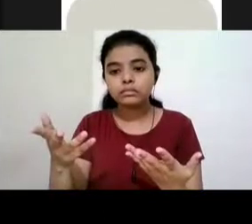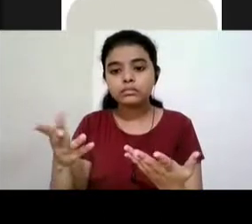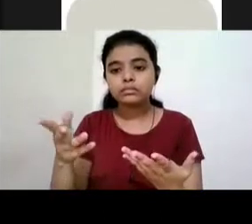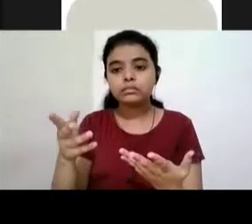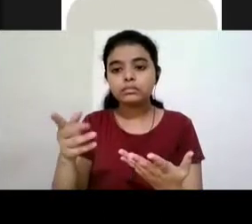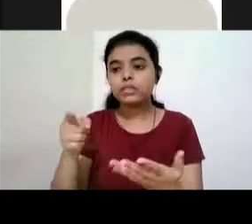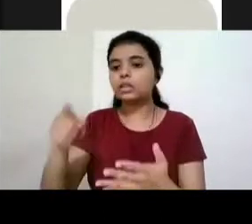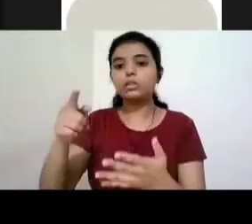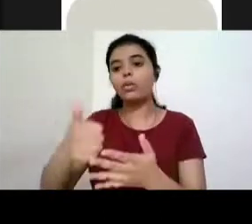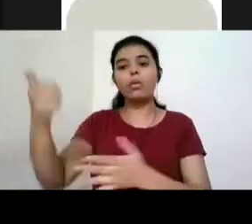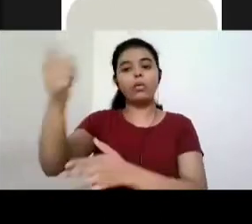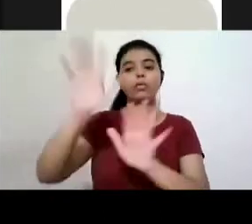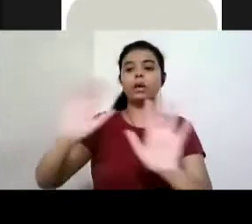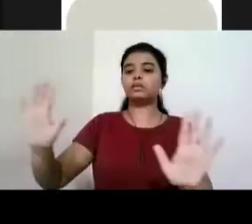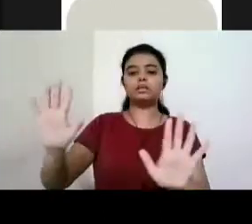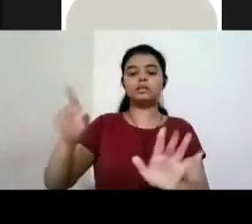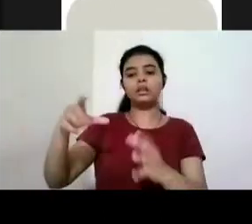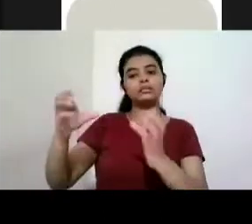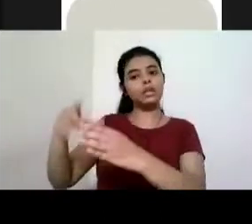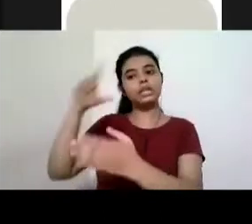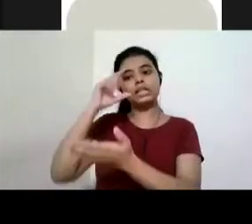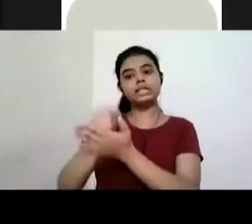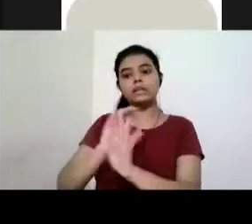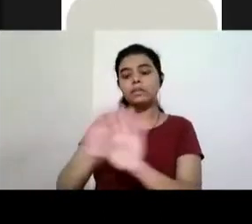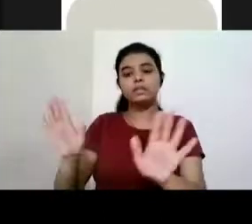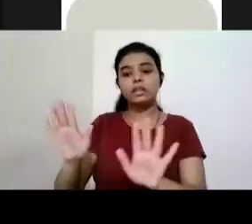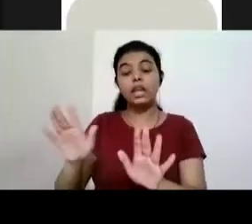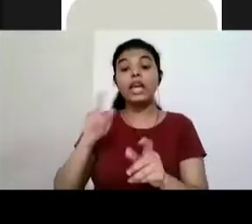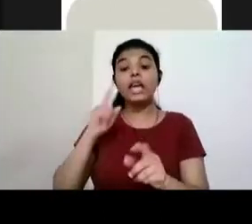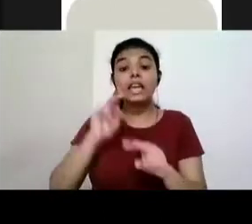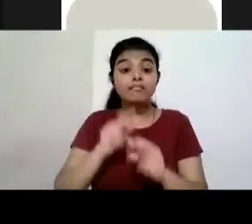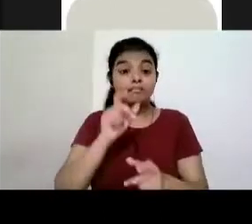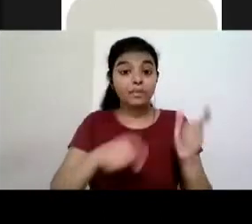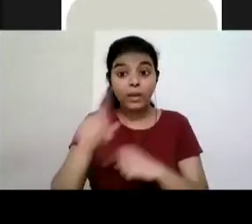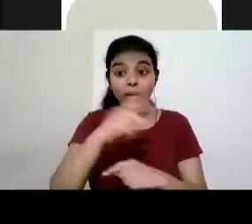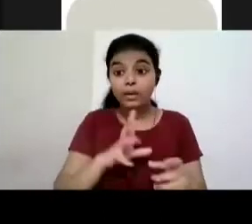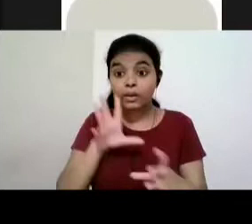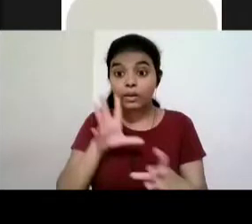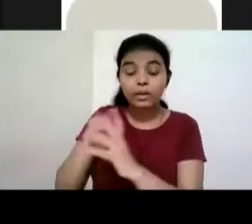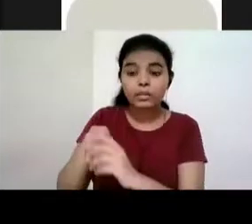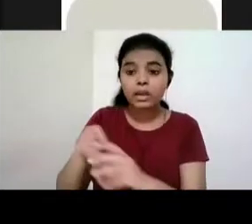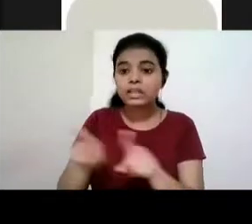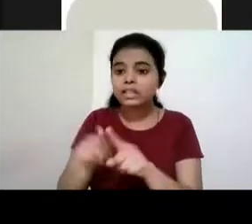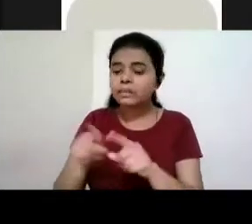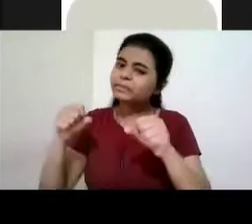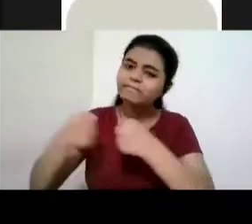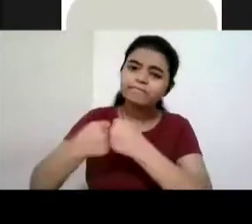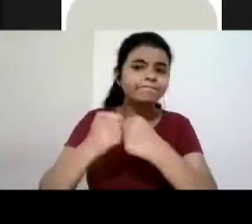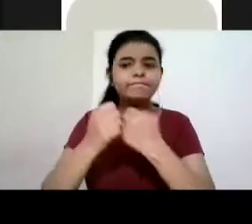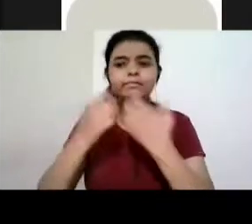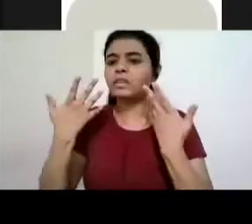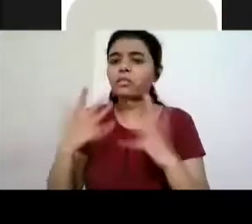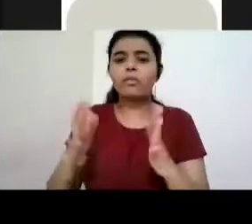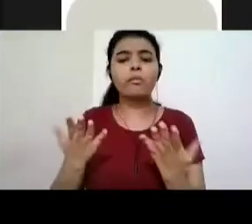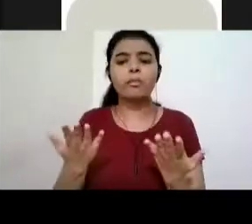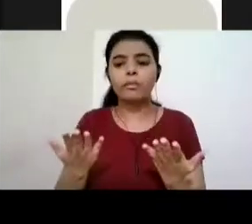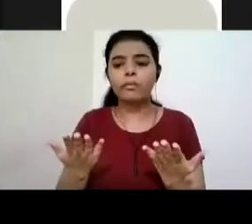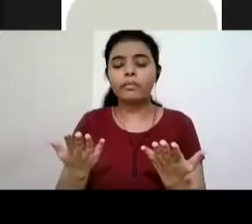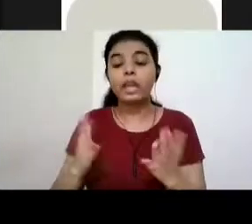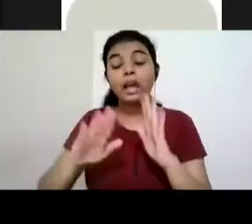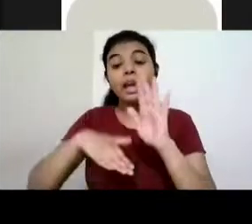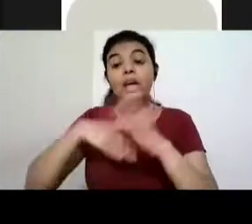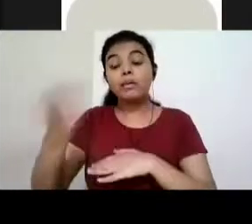that is supreme. And if you don't come in there, then you keep battling for it. And after you come in, maybe we